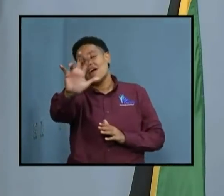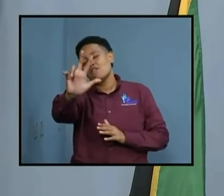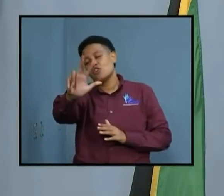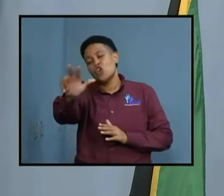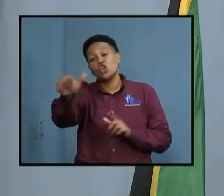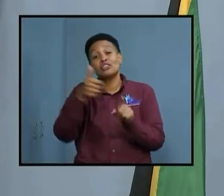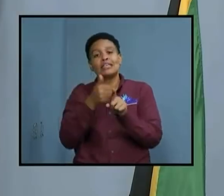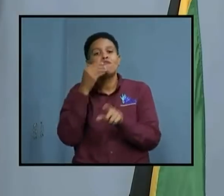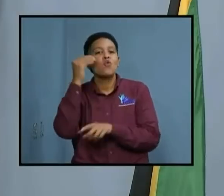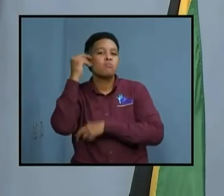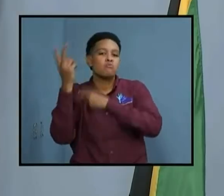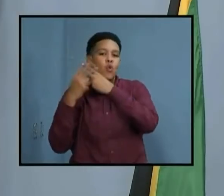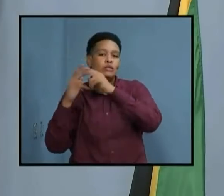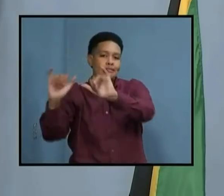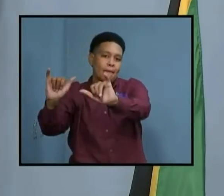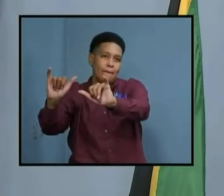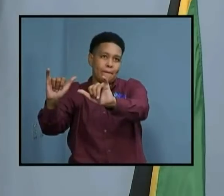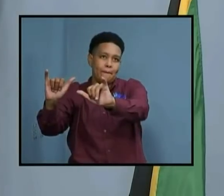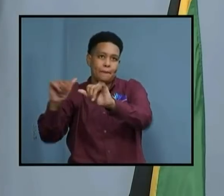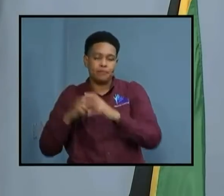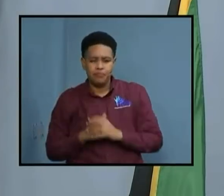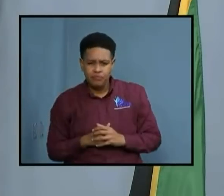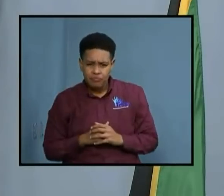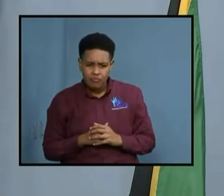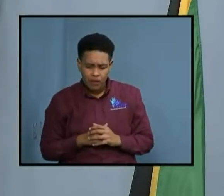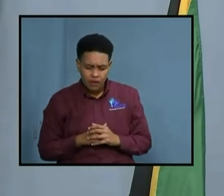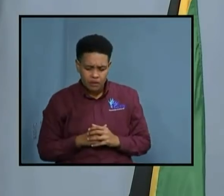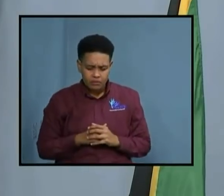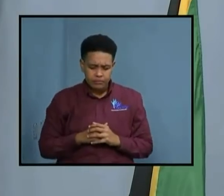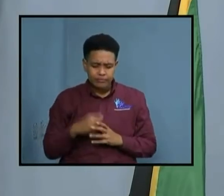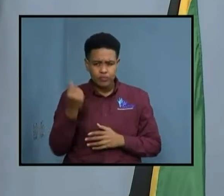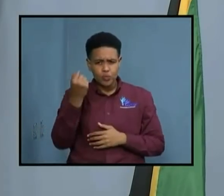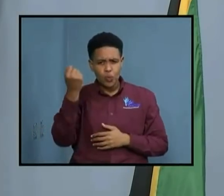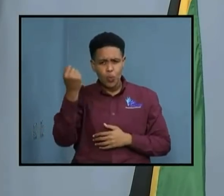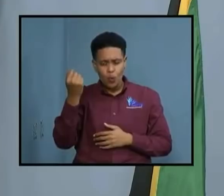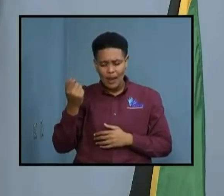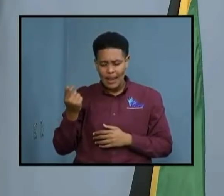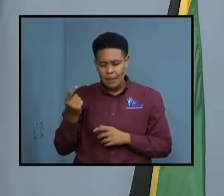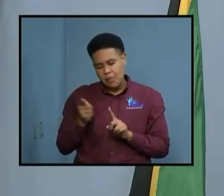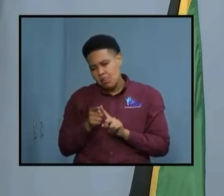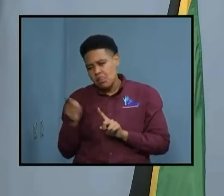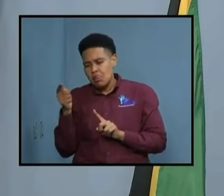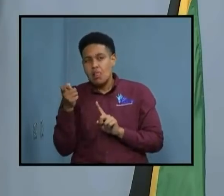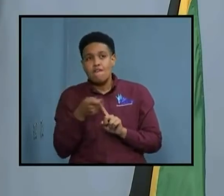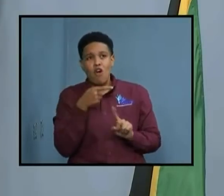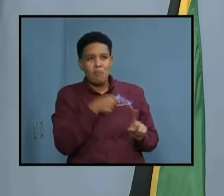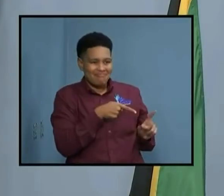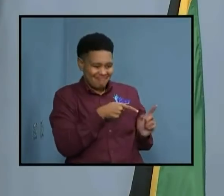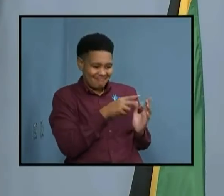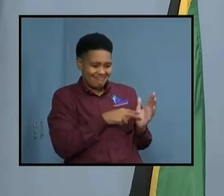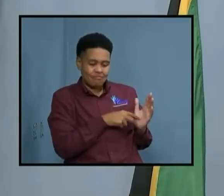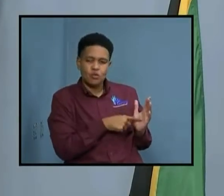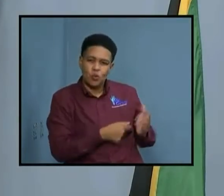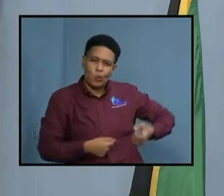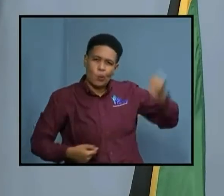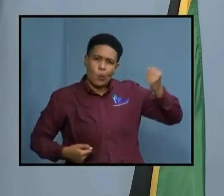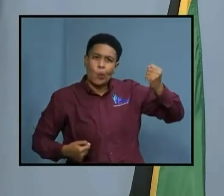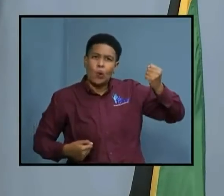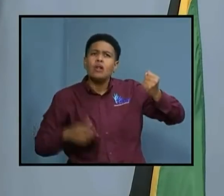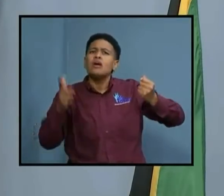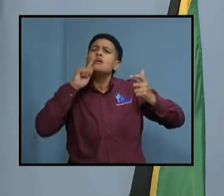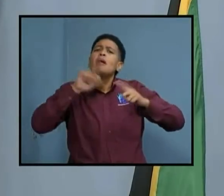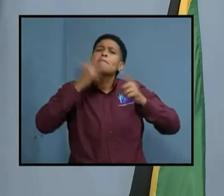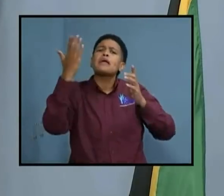26,533 in home quarantine. I want to pause again and divert a bit from the narrative to say that a big part of the challenge that